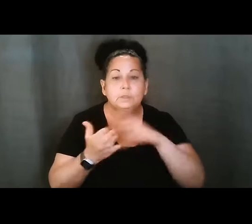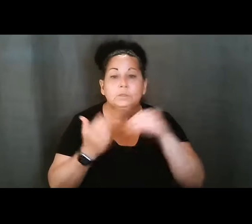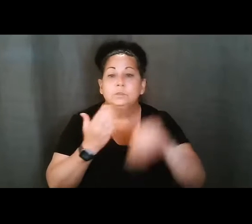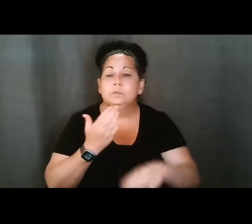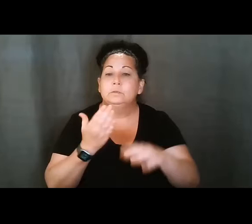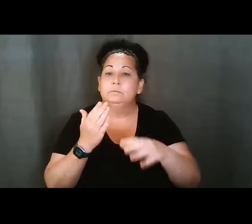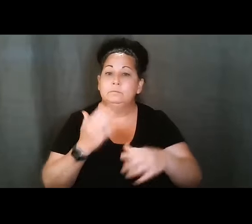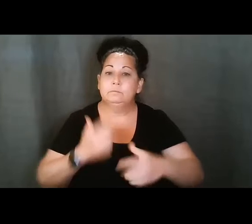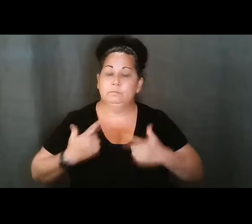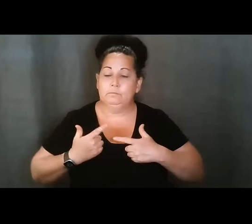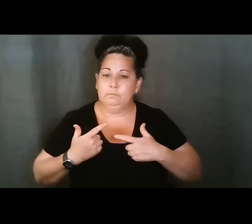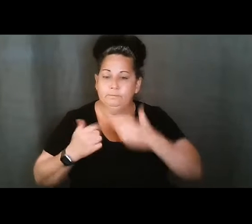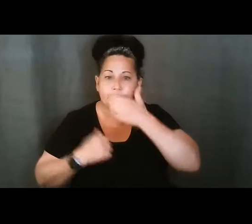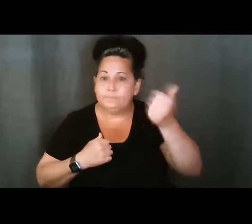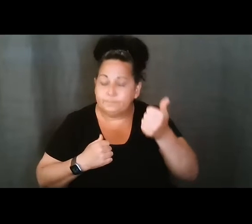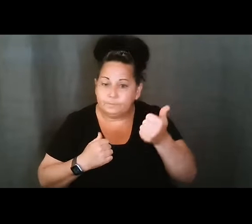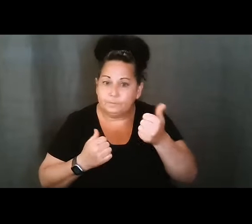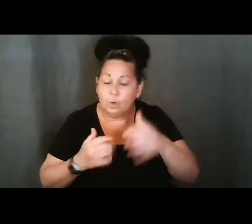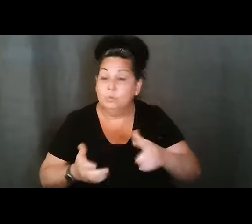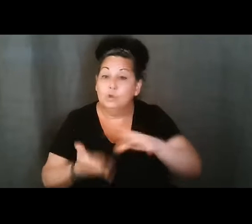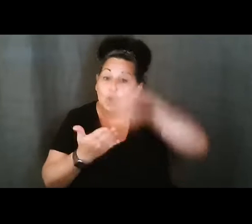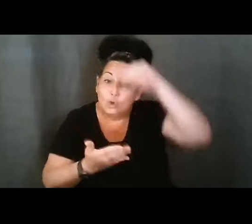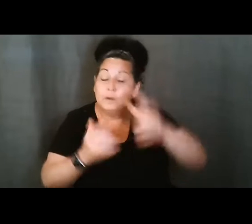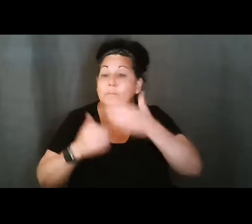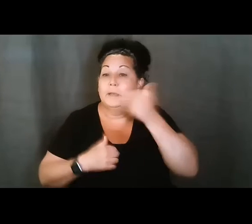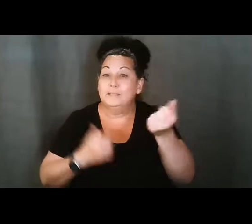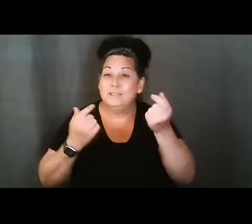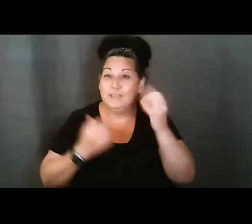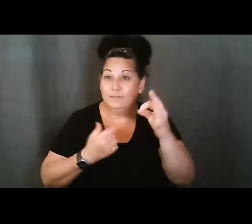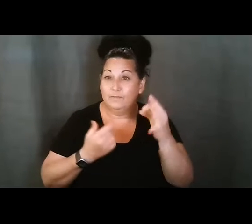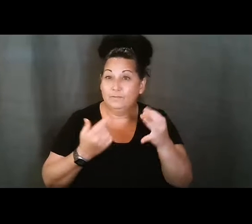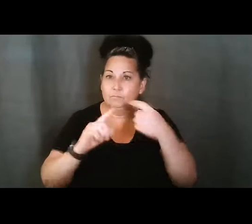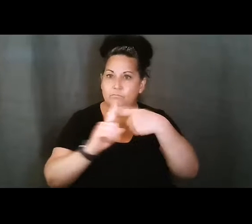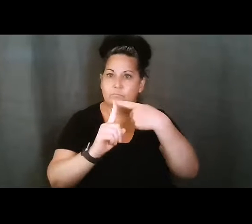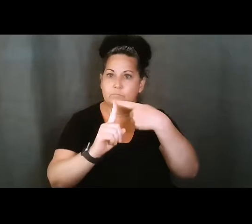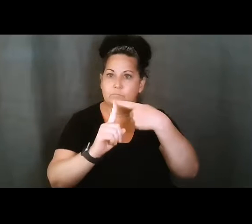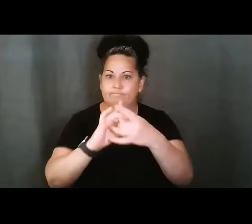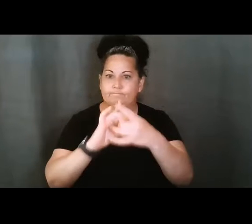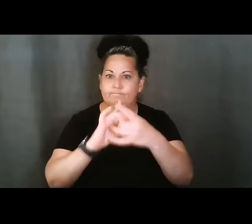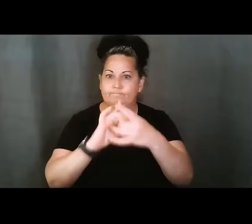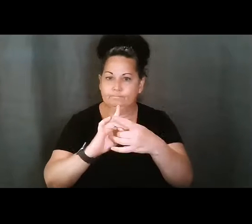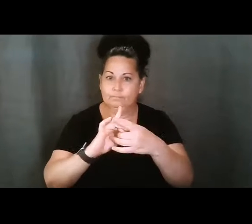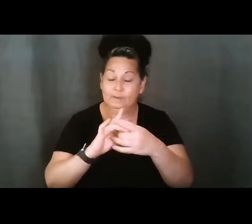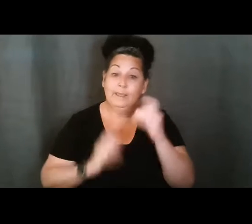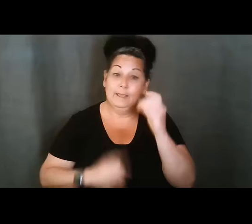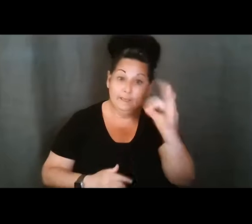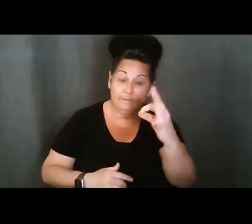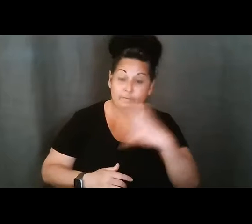positive relationship established. We're going to go even further than that. Students learn best from teachers they like. They